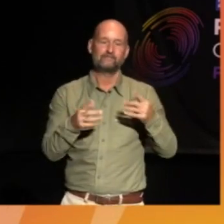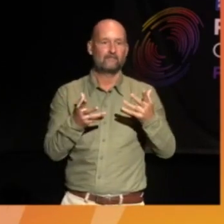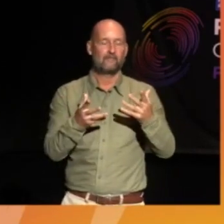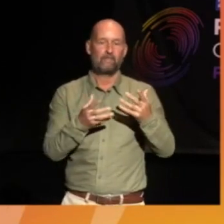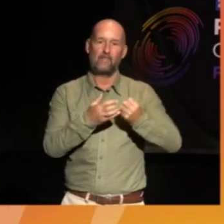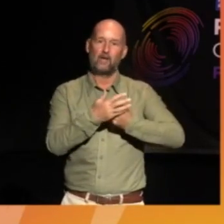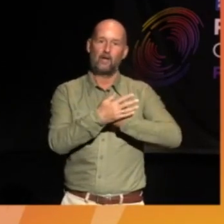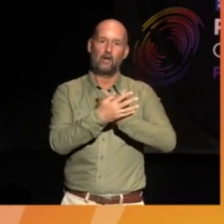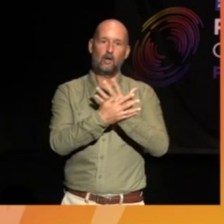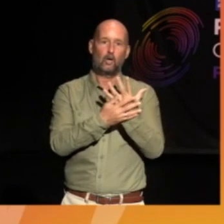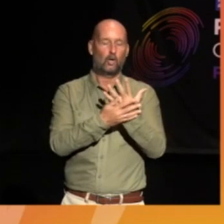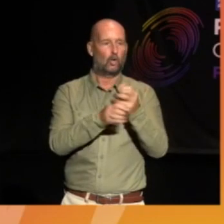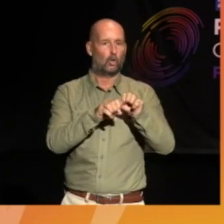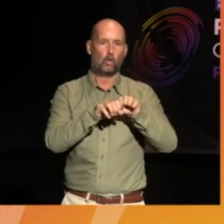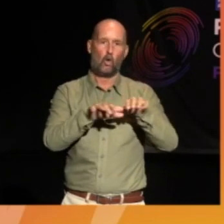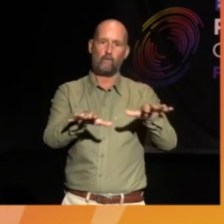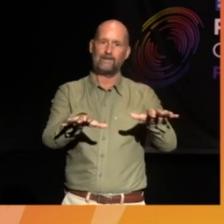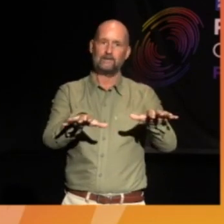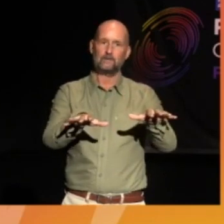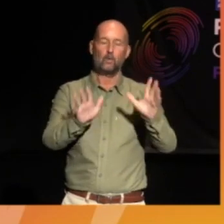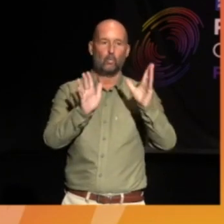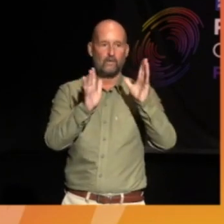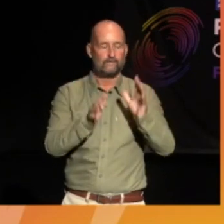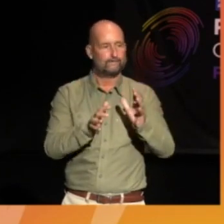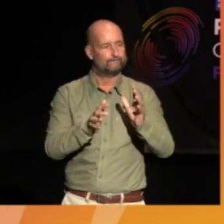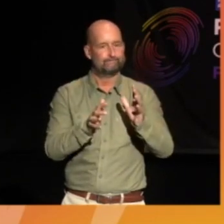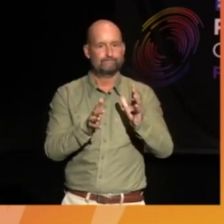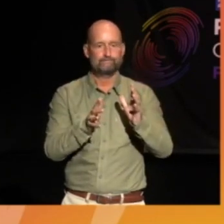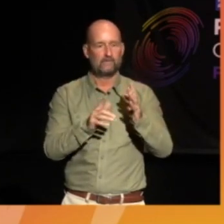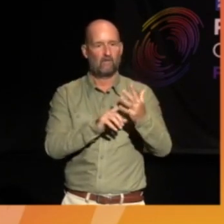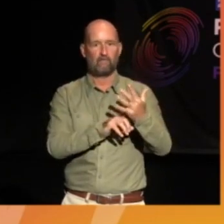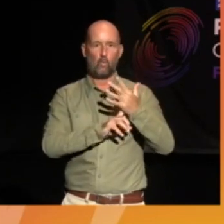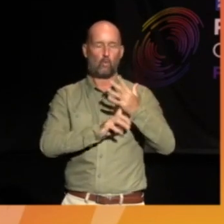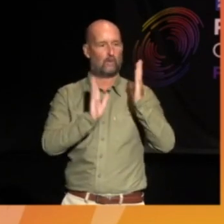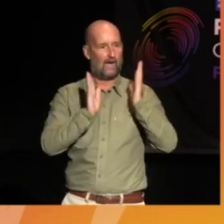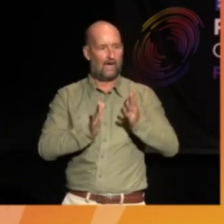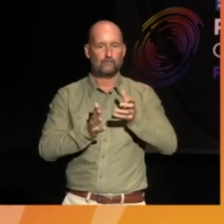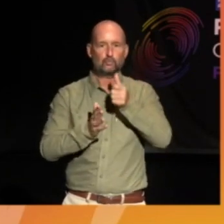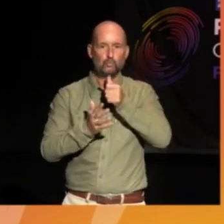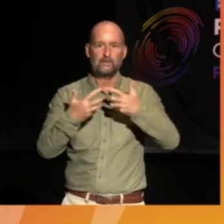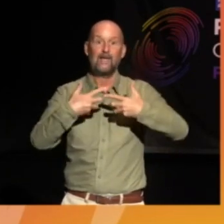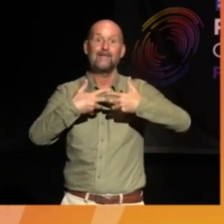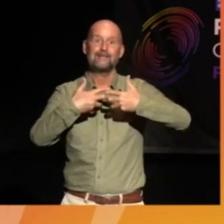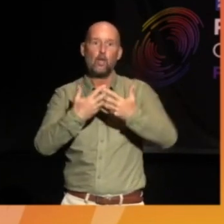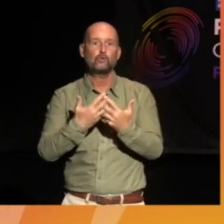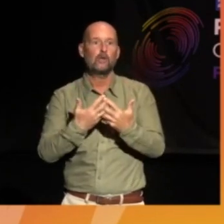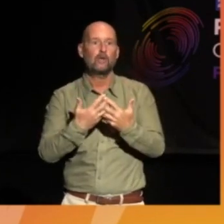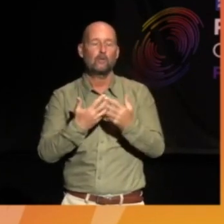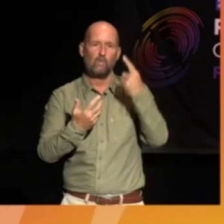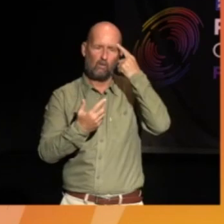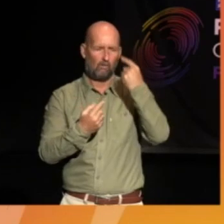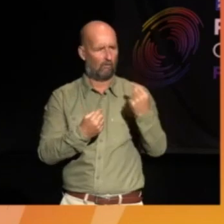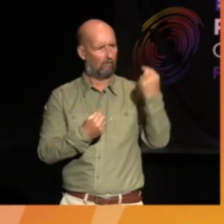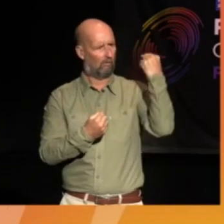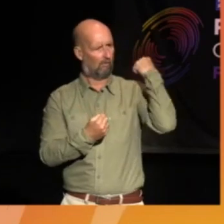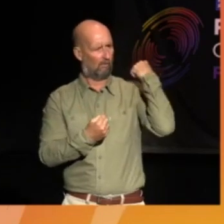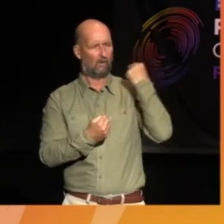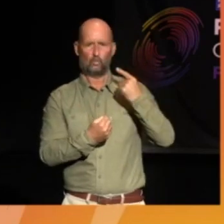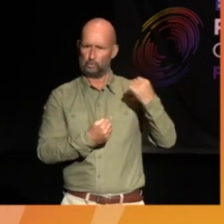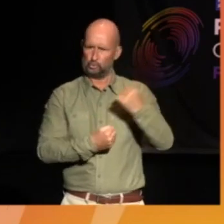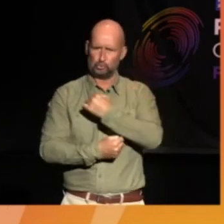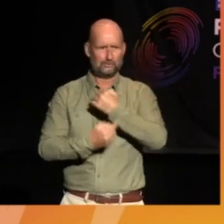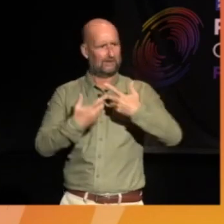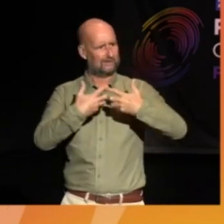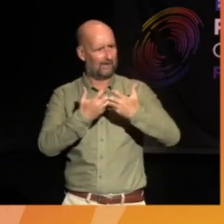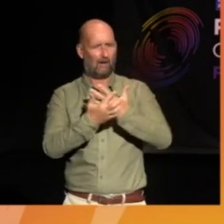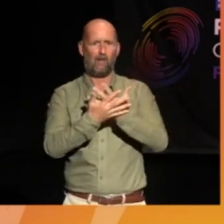COVID is it's sort of forced us to use technology. And then it made us realise, didn't it, that we always could have used technology a lot more to